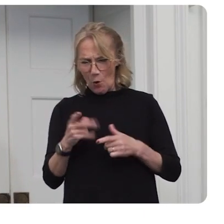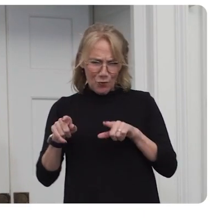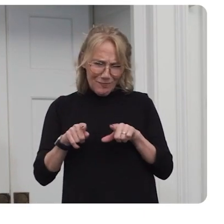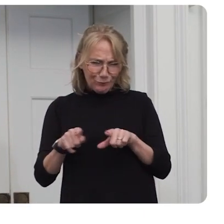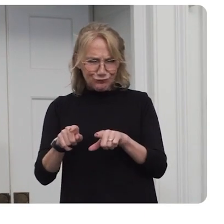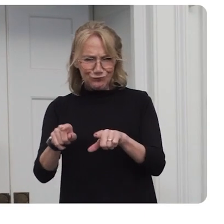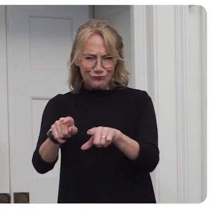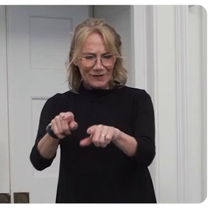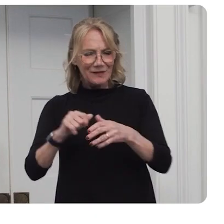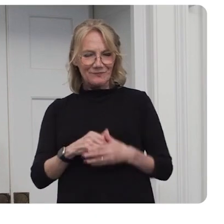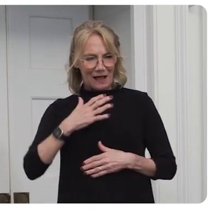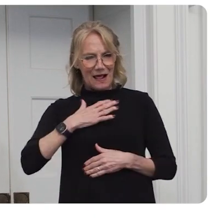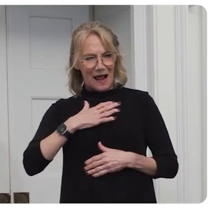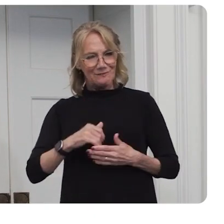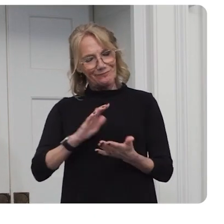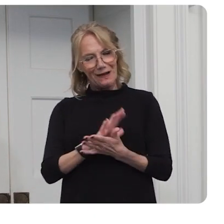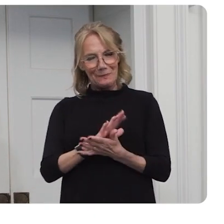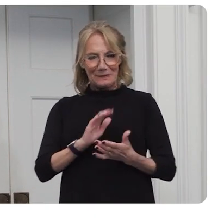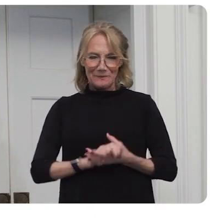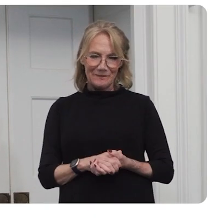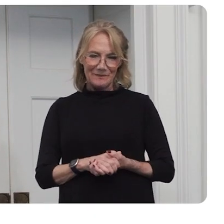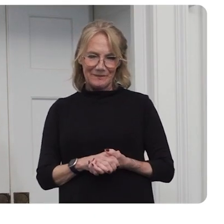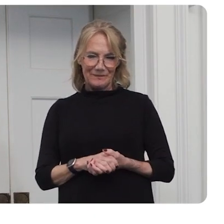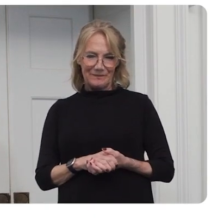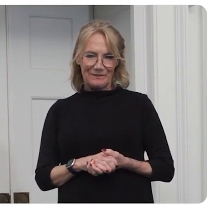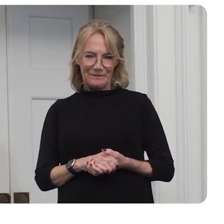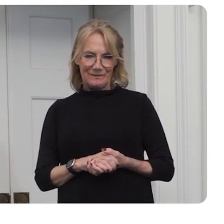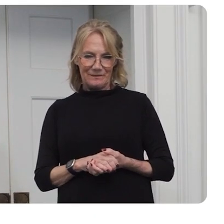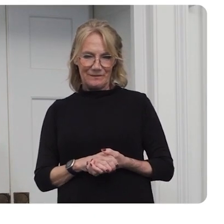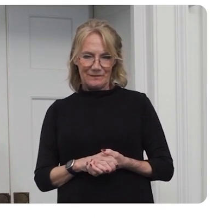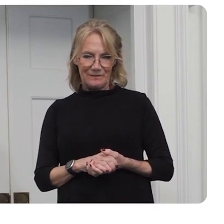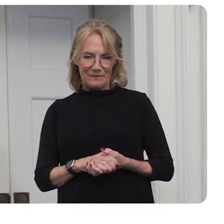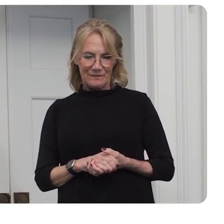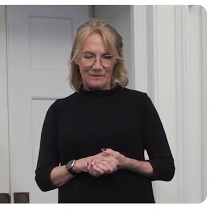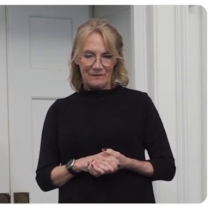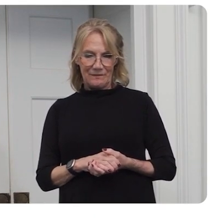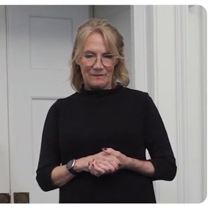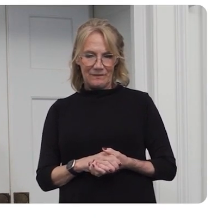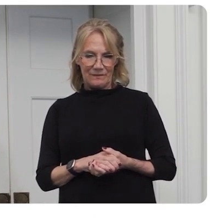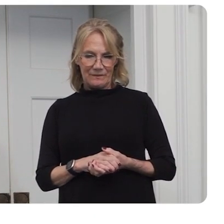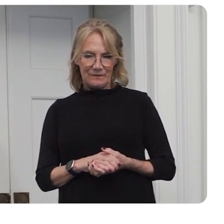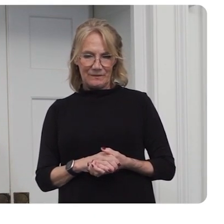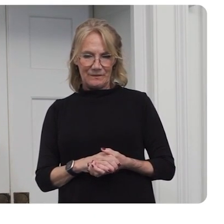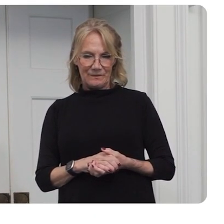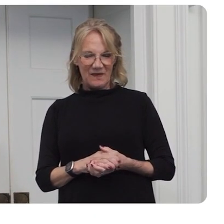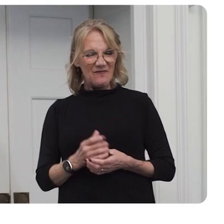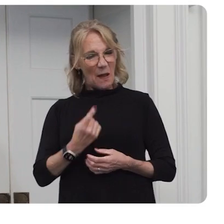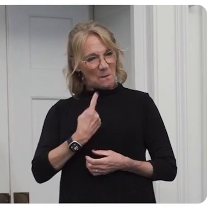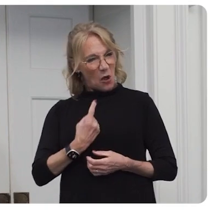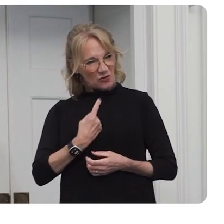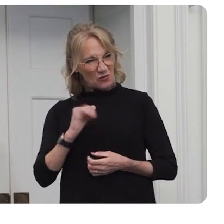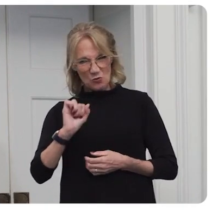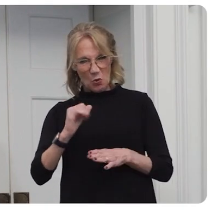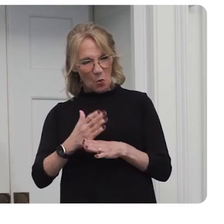never ride with me again. I was just playing. But I can see. Personal, aren't they? Like